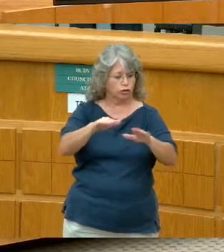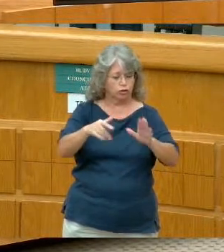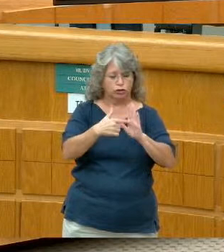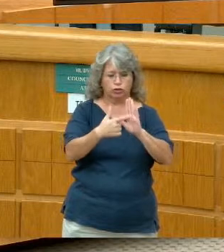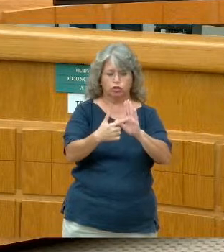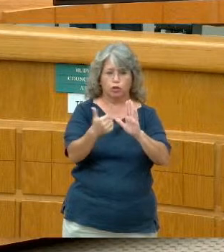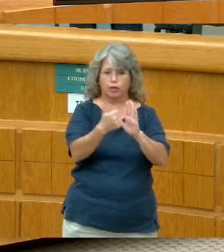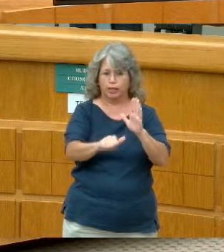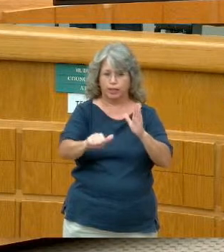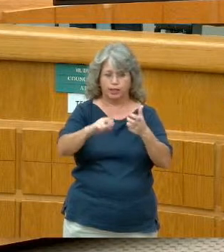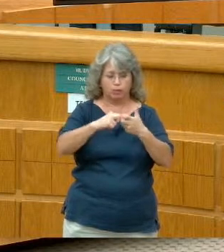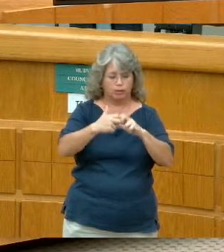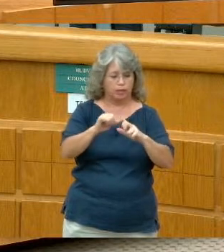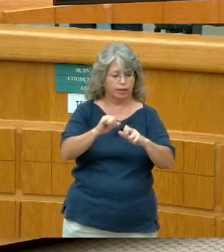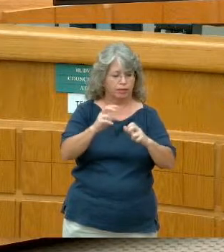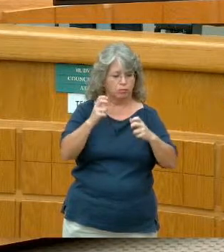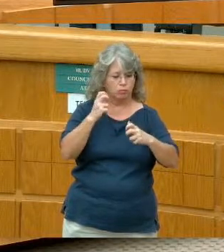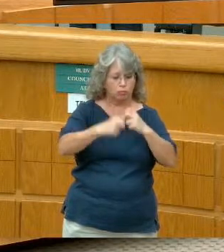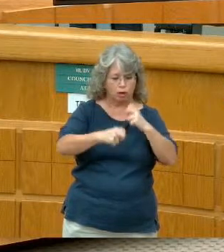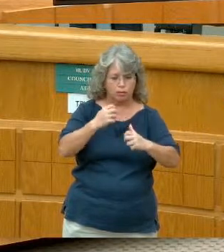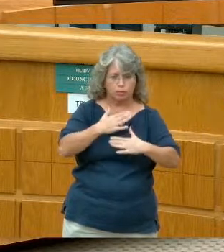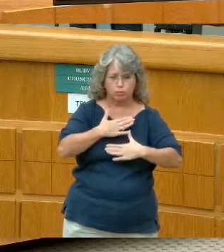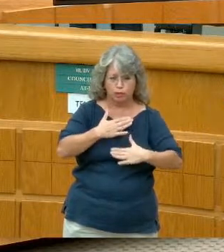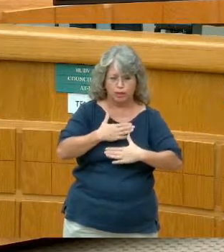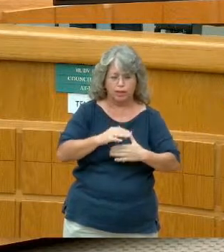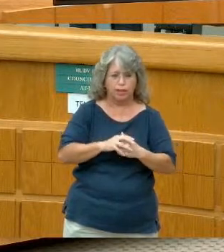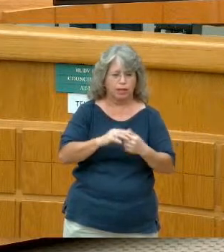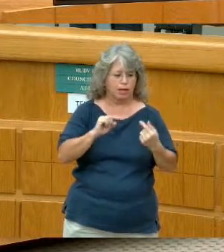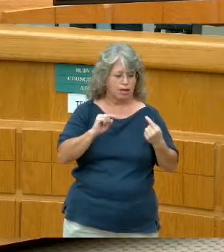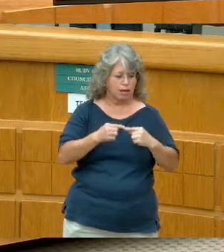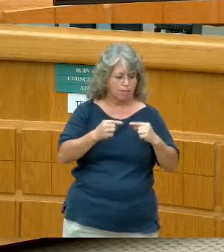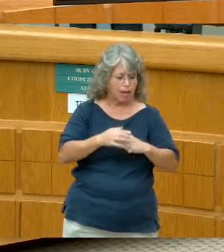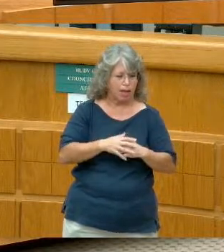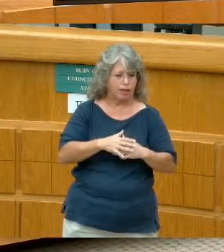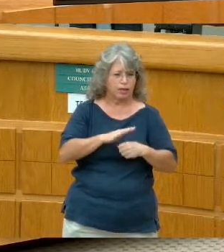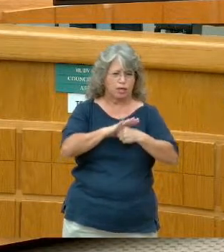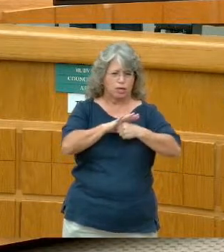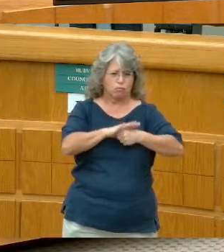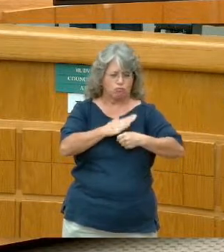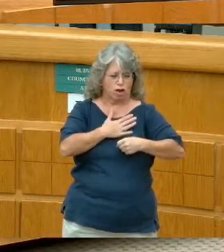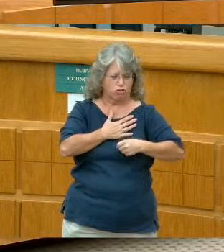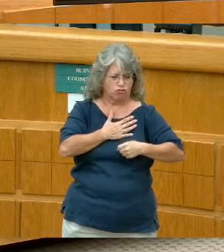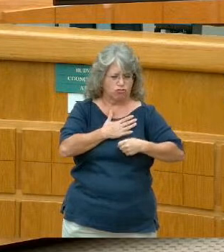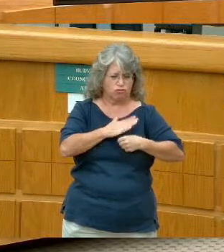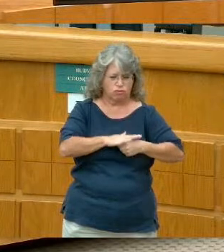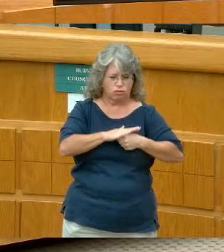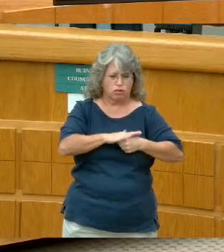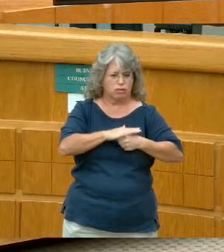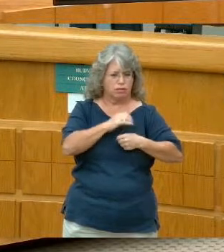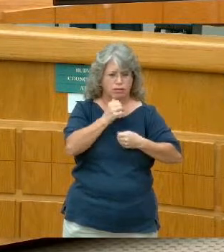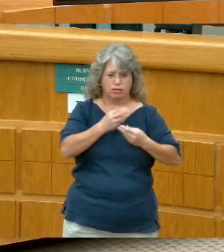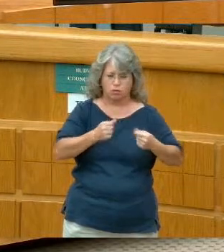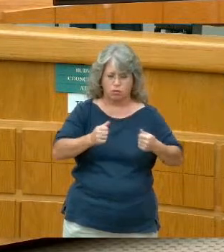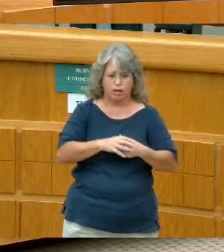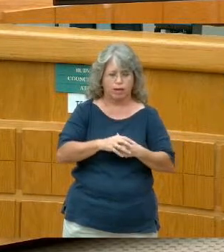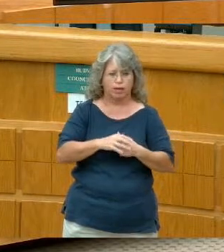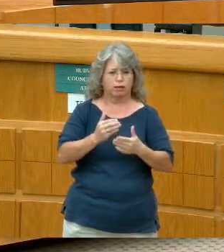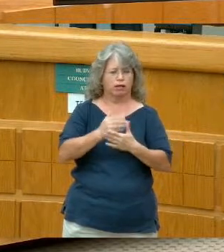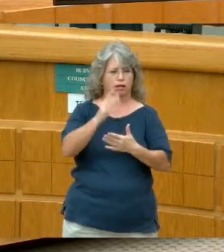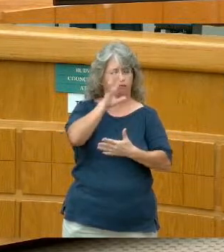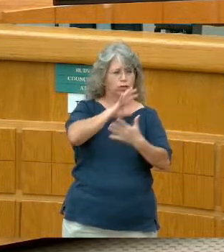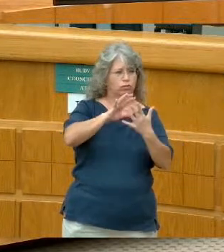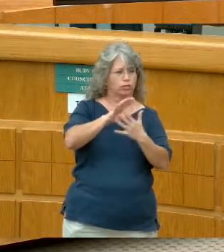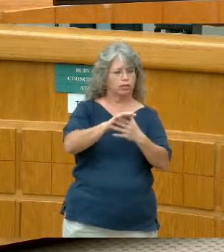other concerning signs such as trouble breathing, pain, pressure in the chest that does not go away, new